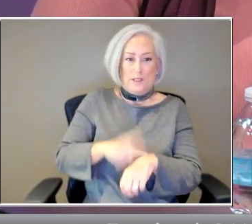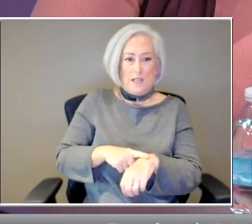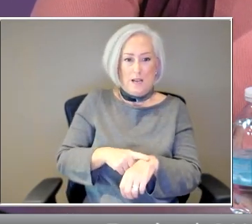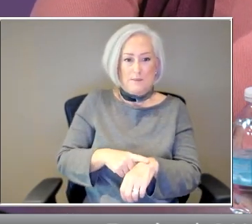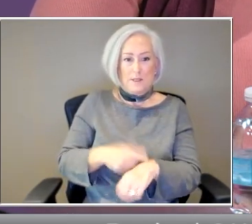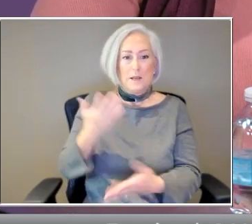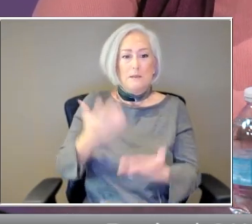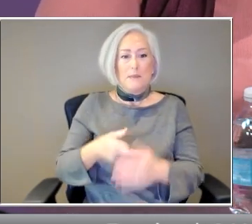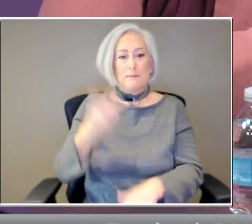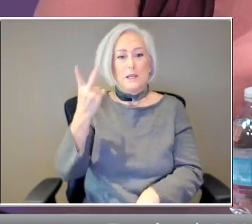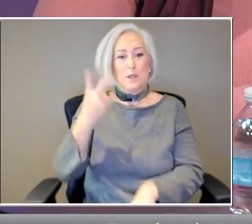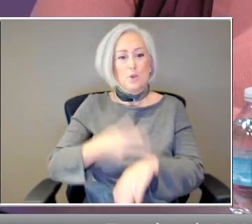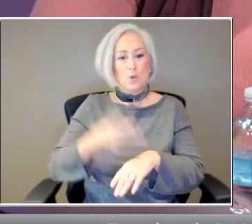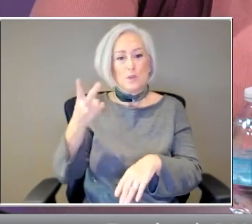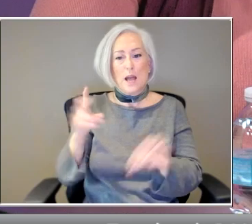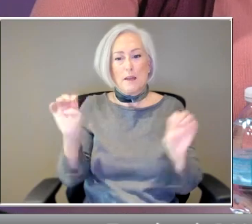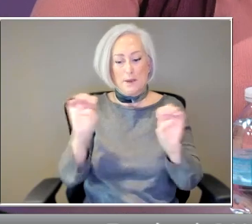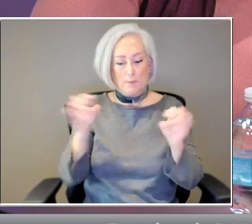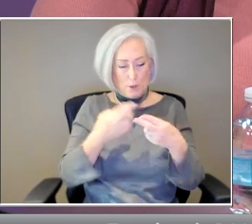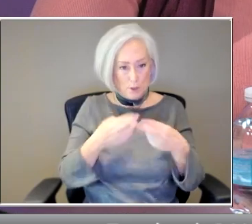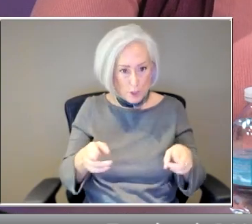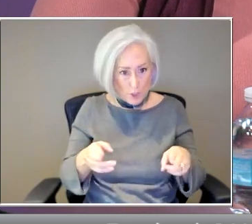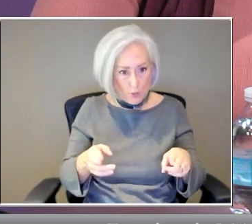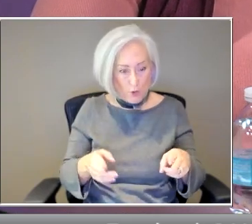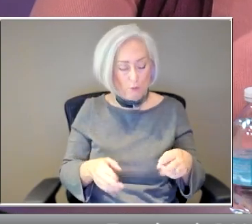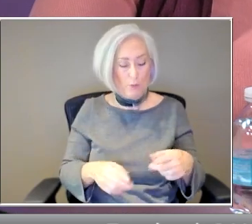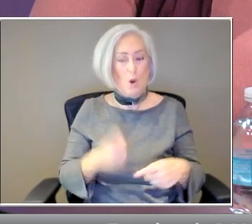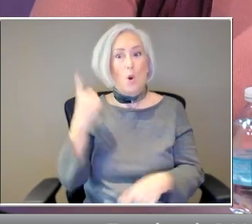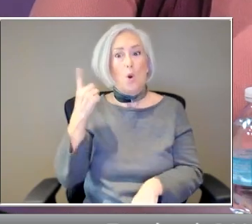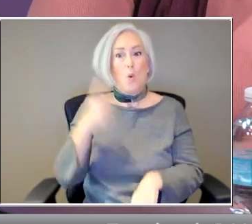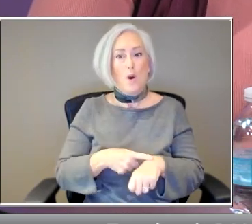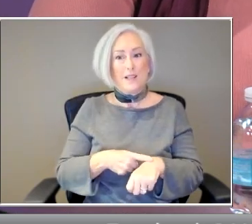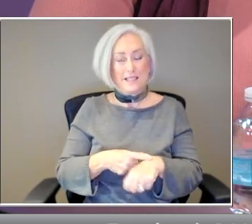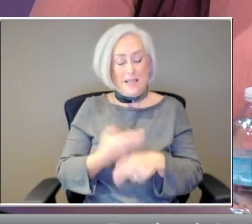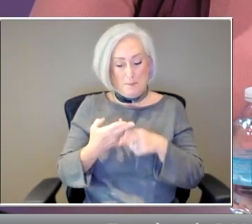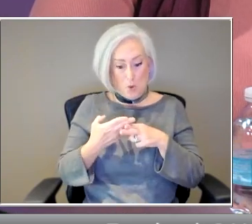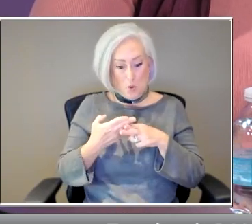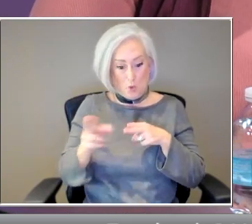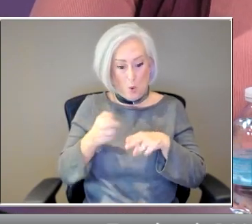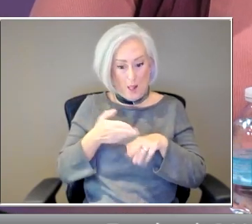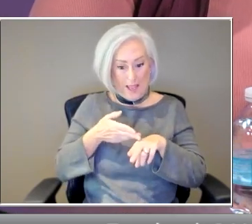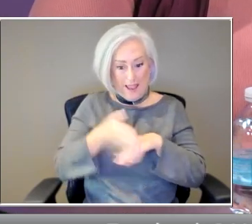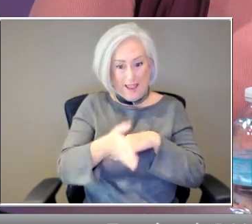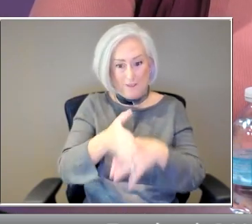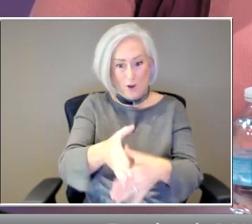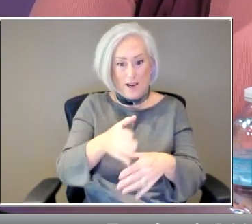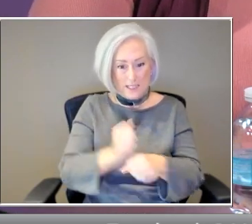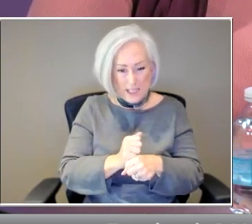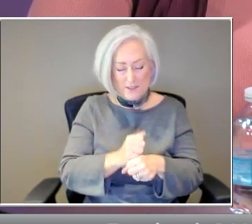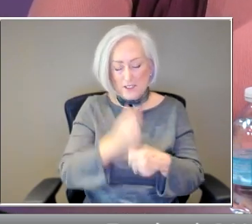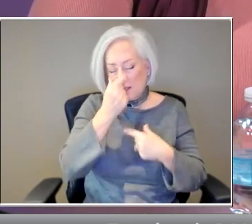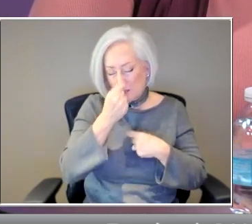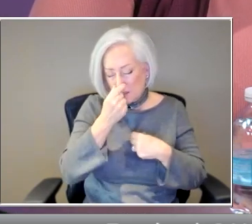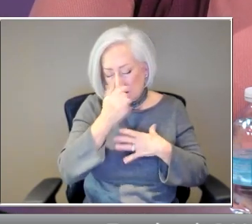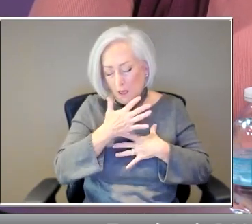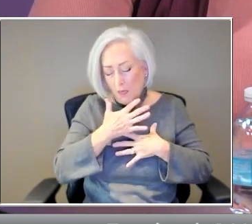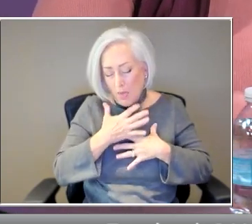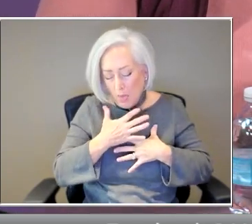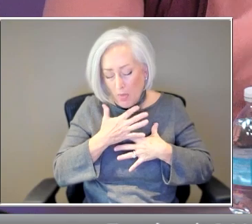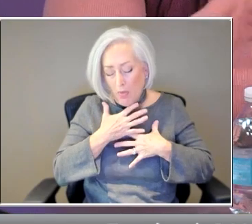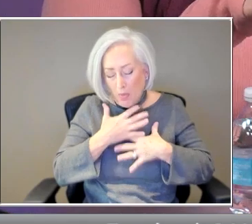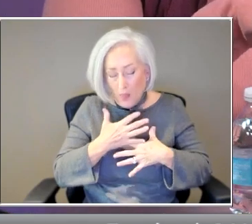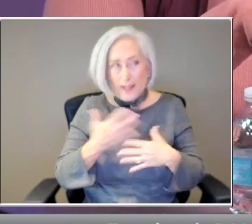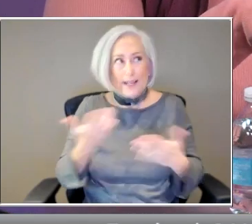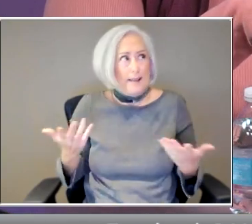ER. Once was shortly after I got her. She was majorly congested, and I had no clue. I